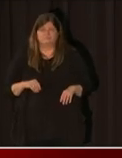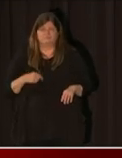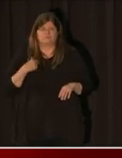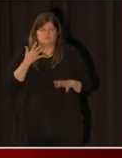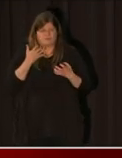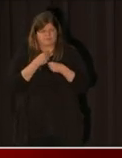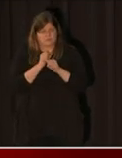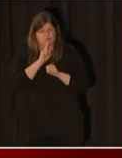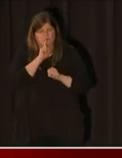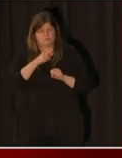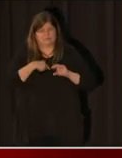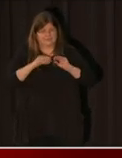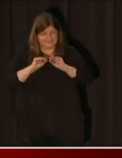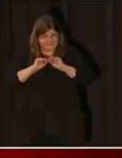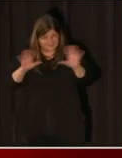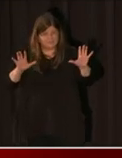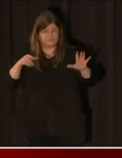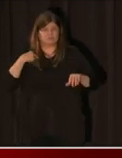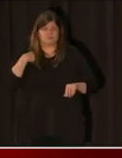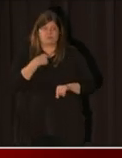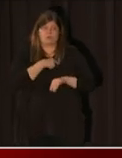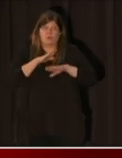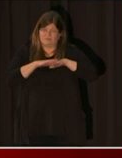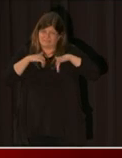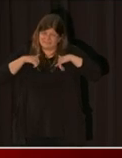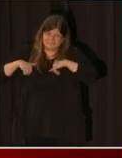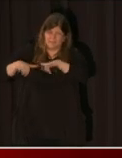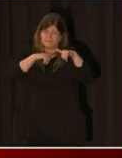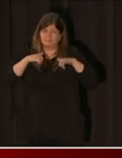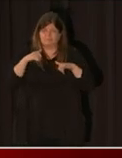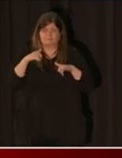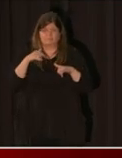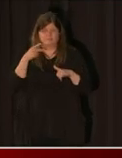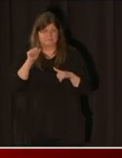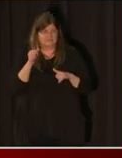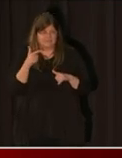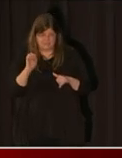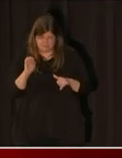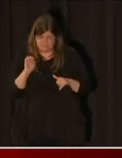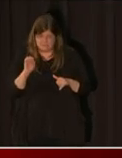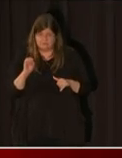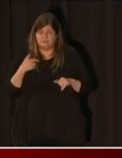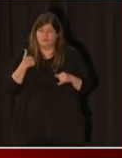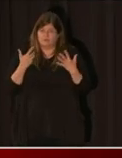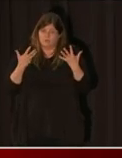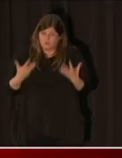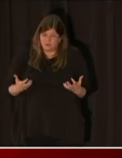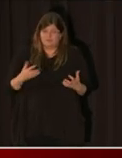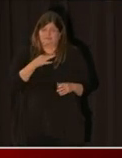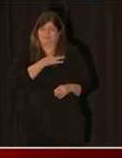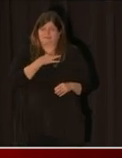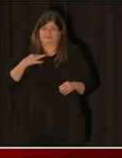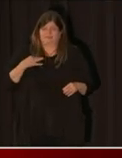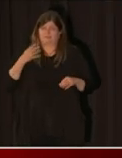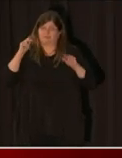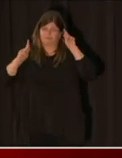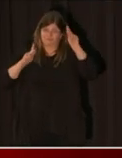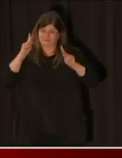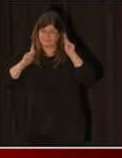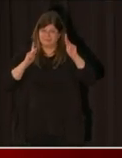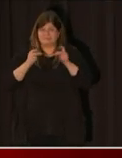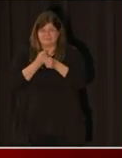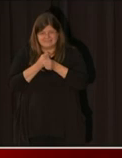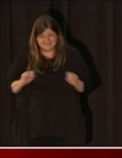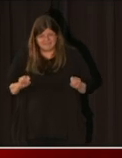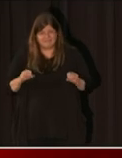facilities. We want our residents safe and healthy, and we want our staff safe and healthy. So here's